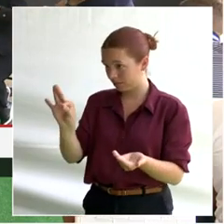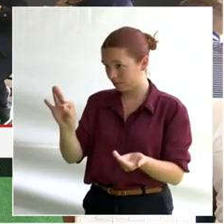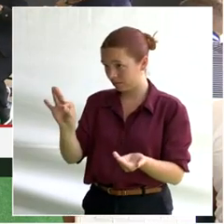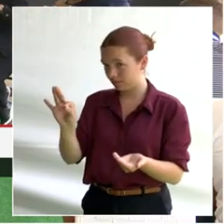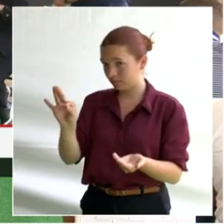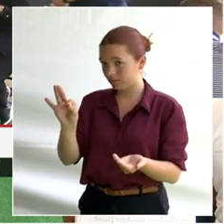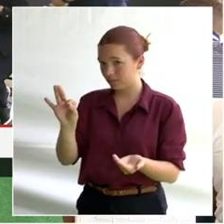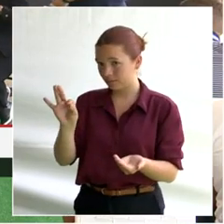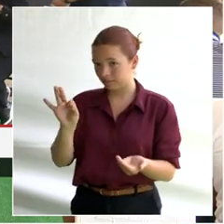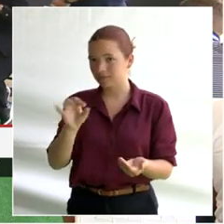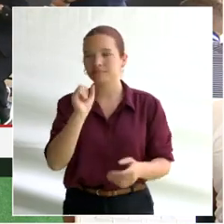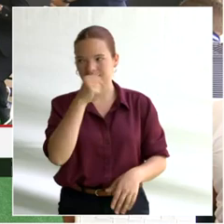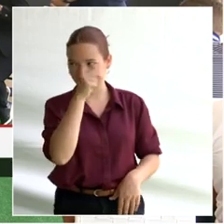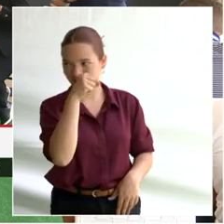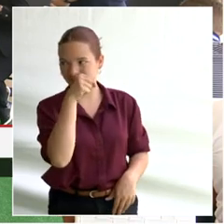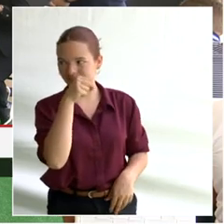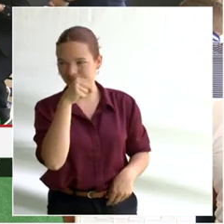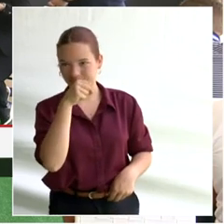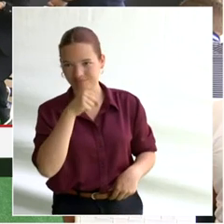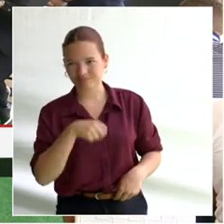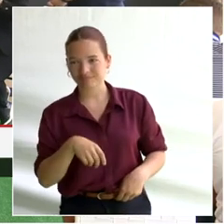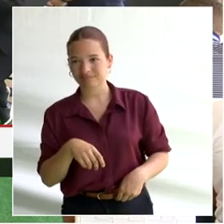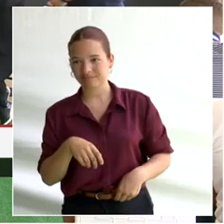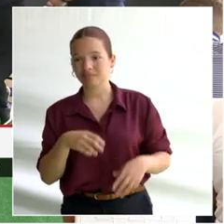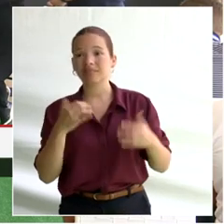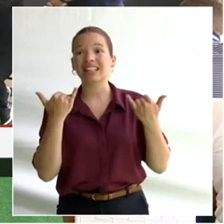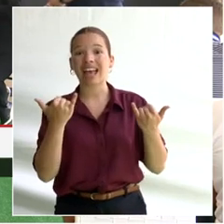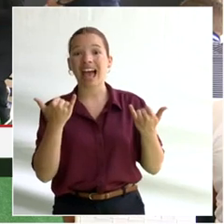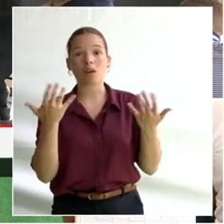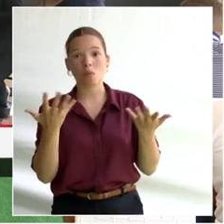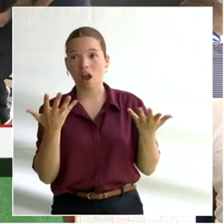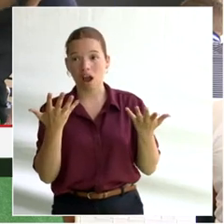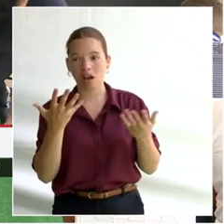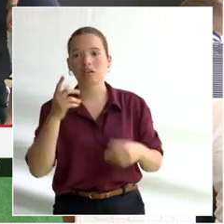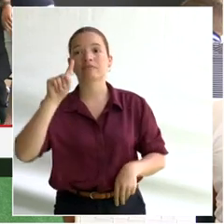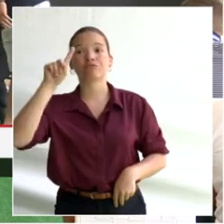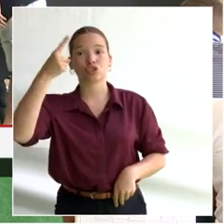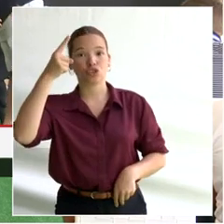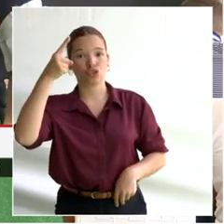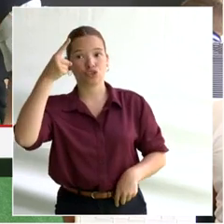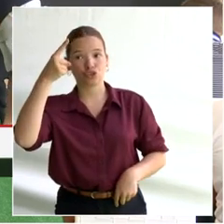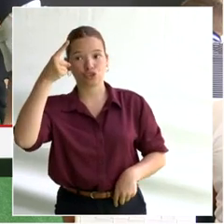to the second quarter of the draw. So please pick up a chip.